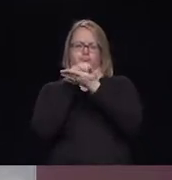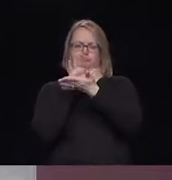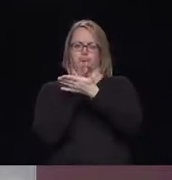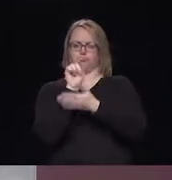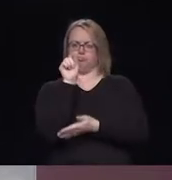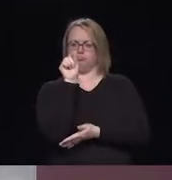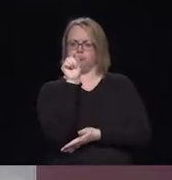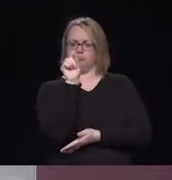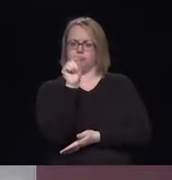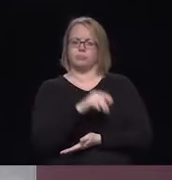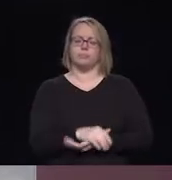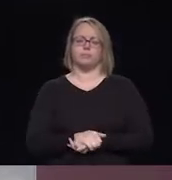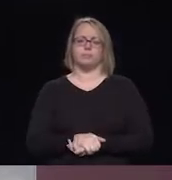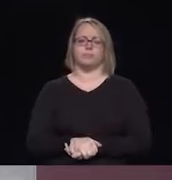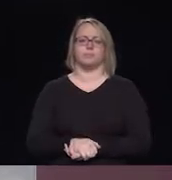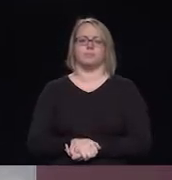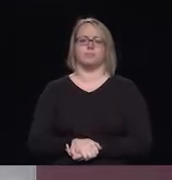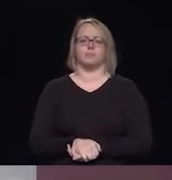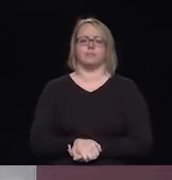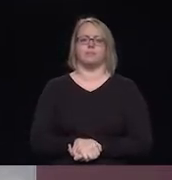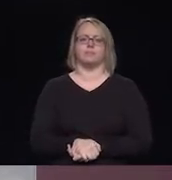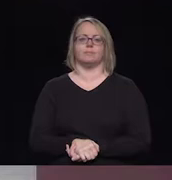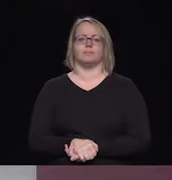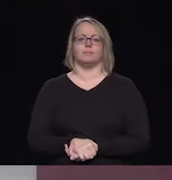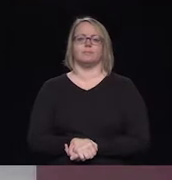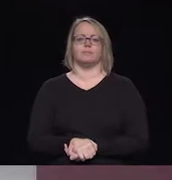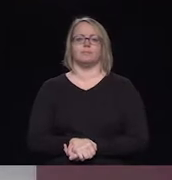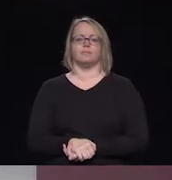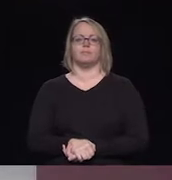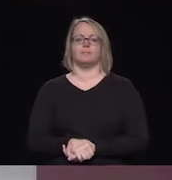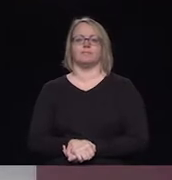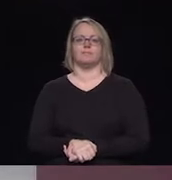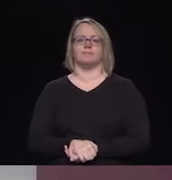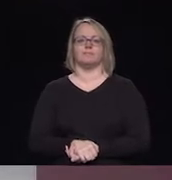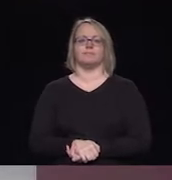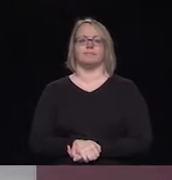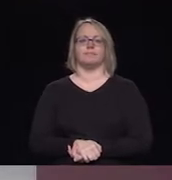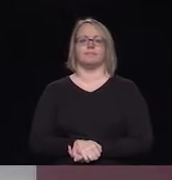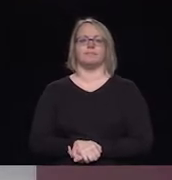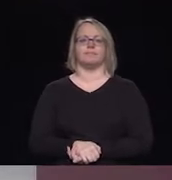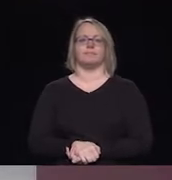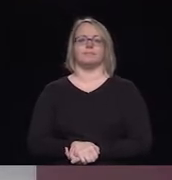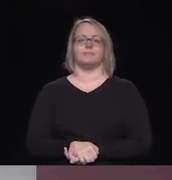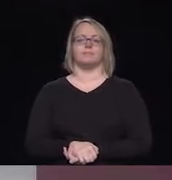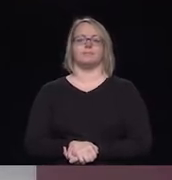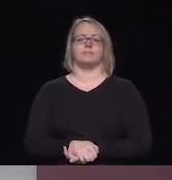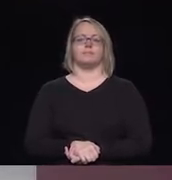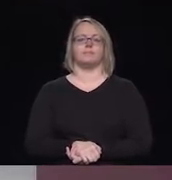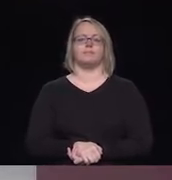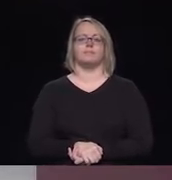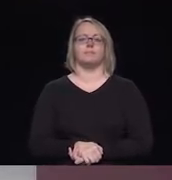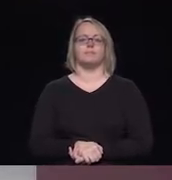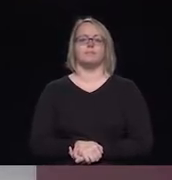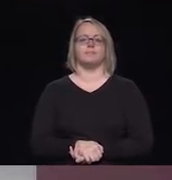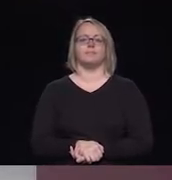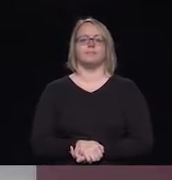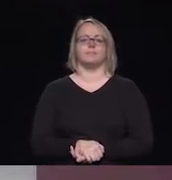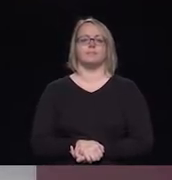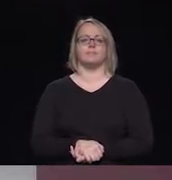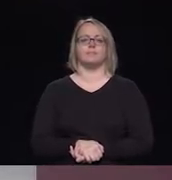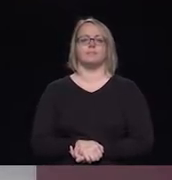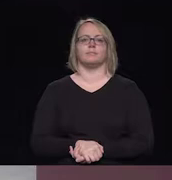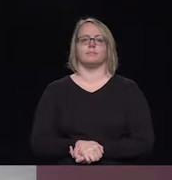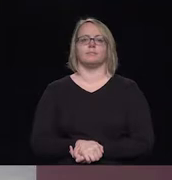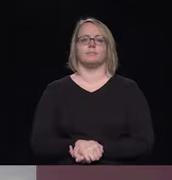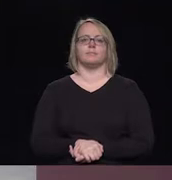So after I make that little dot, I'm going to go ahead and soak up my brush in white, both